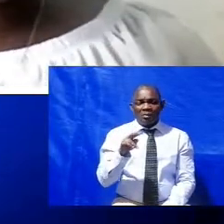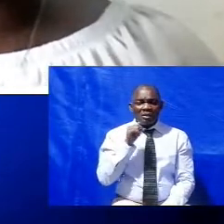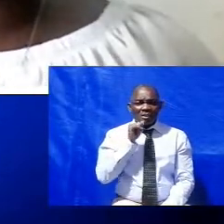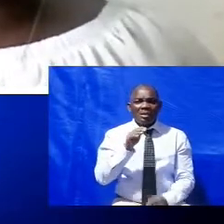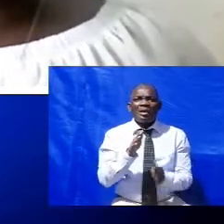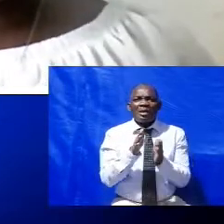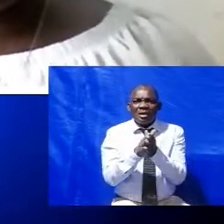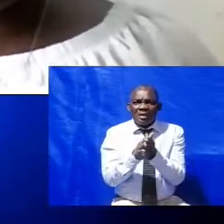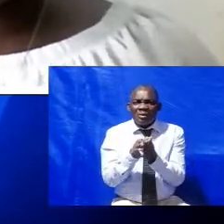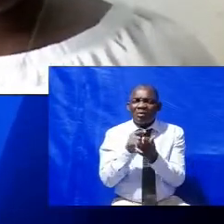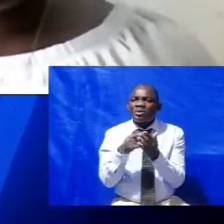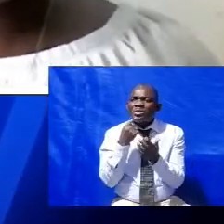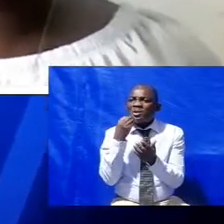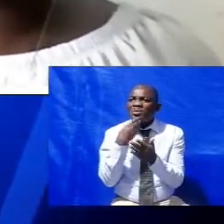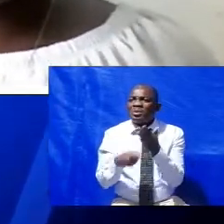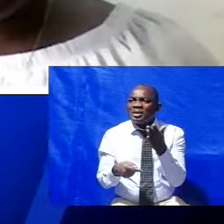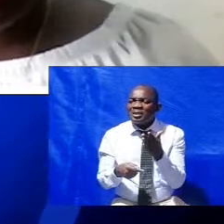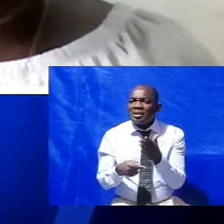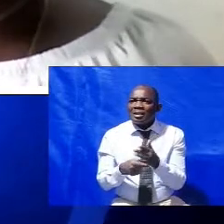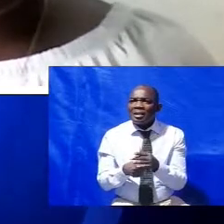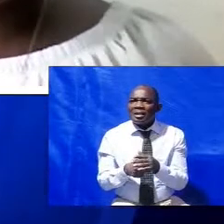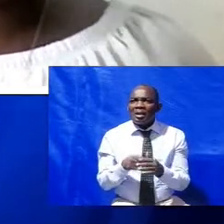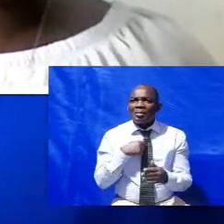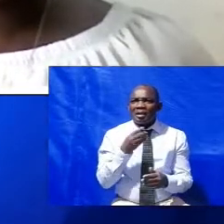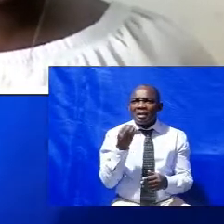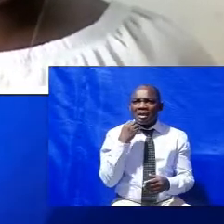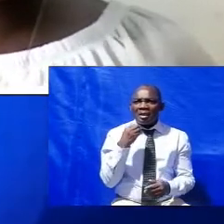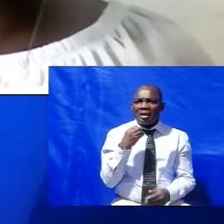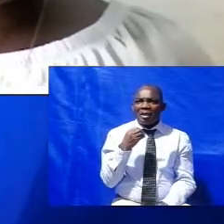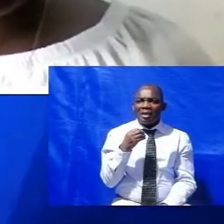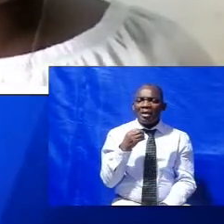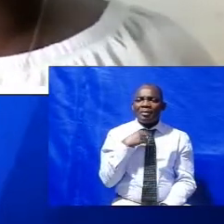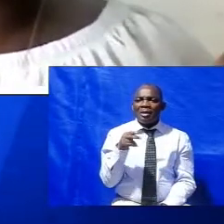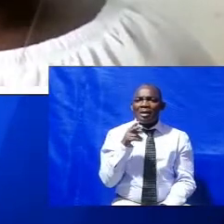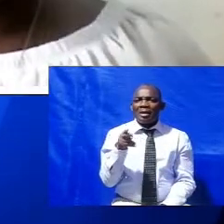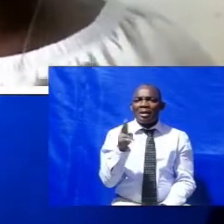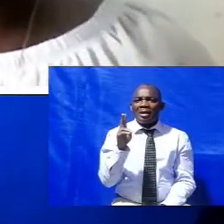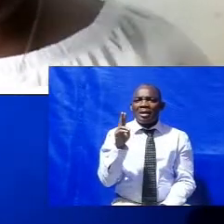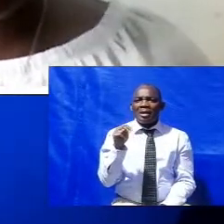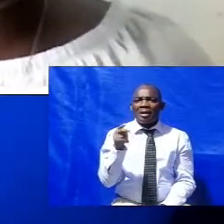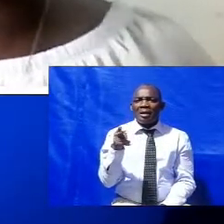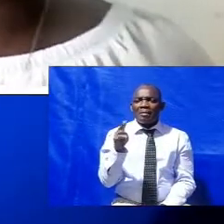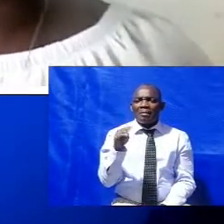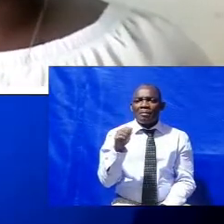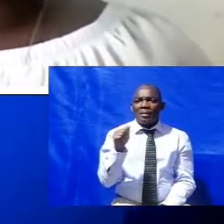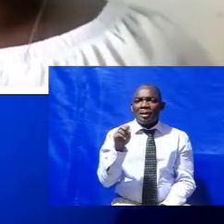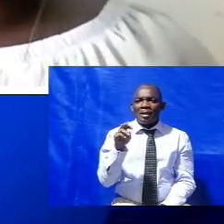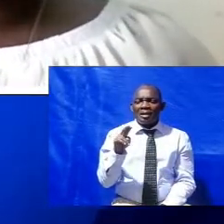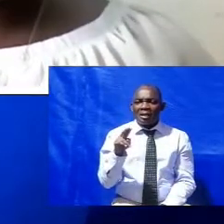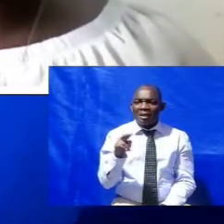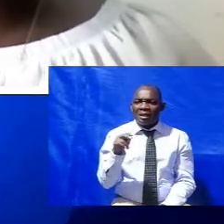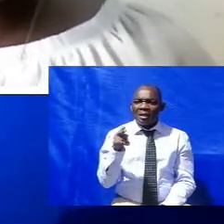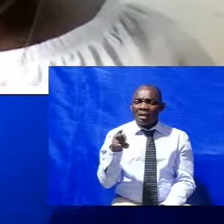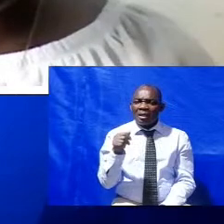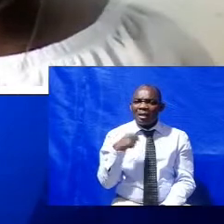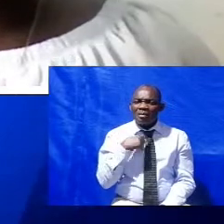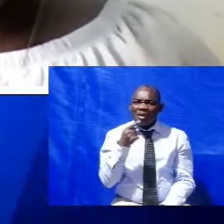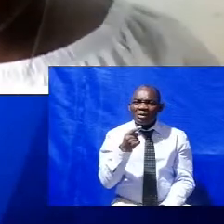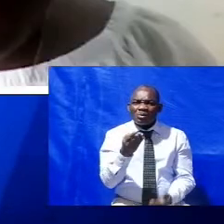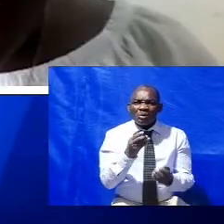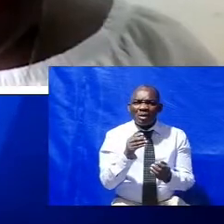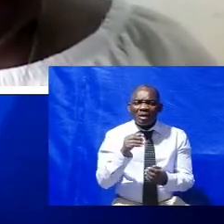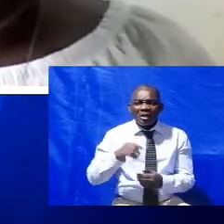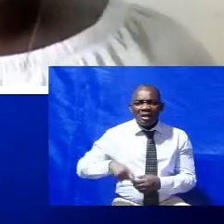so one of the kids, I asked them, so what are you going to eat? And she's like, I'm going to eat a hamburger. And I'm like, you want